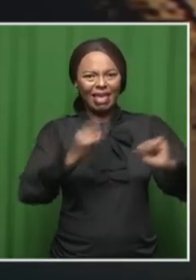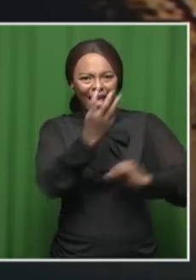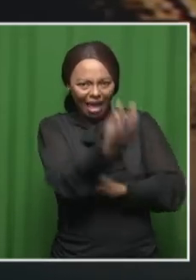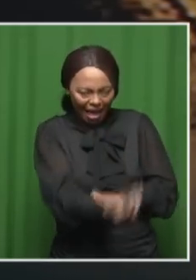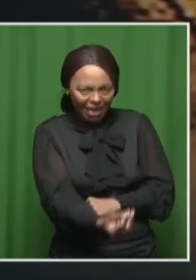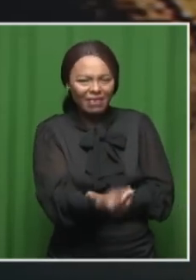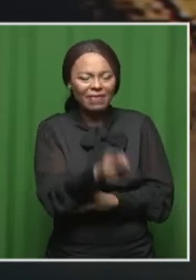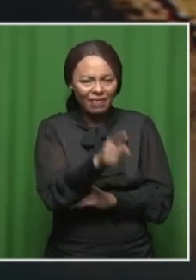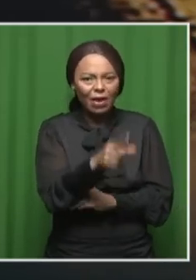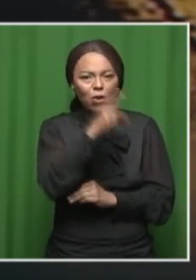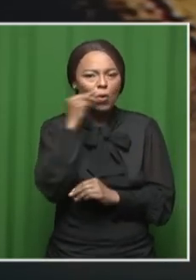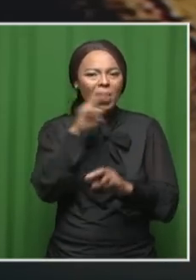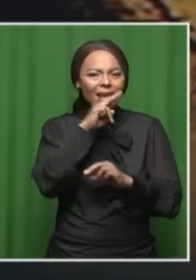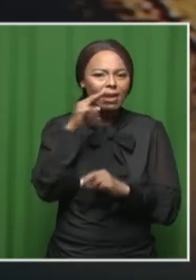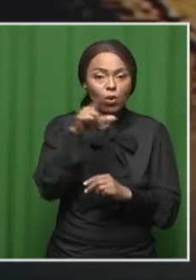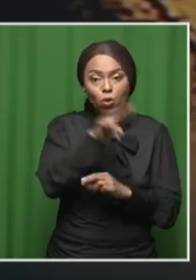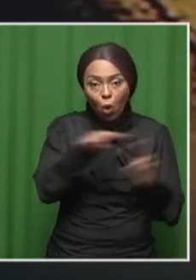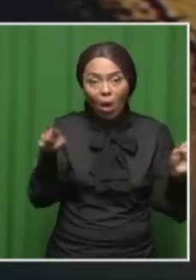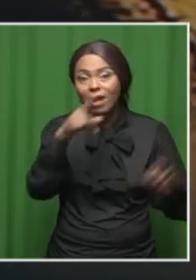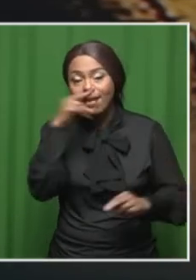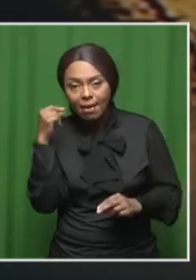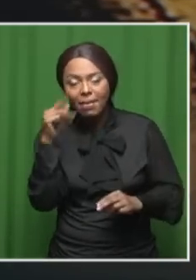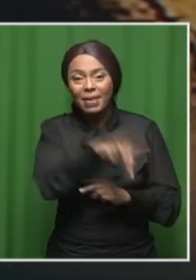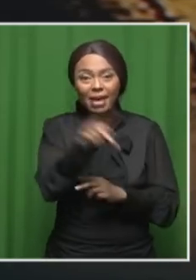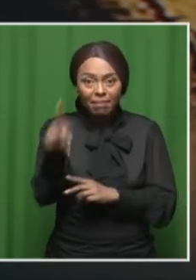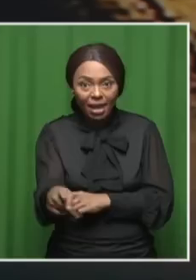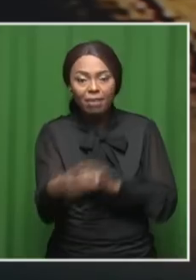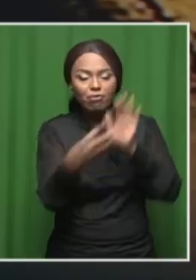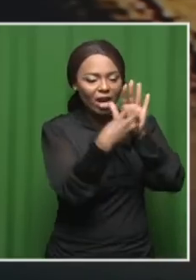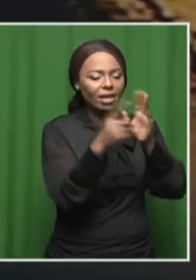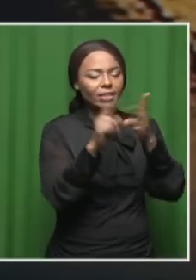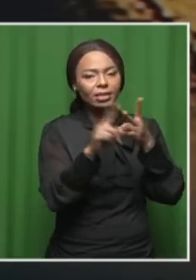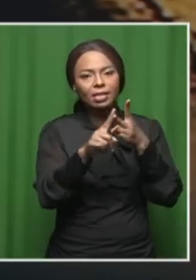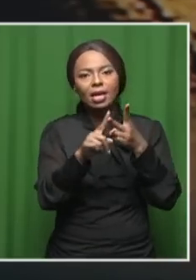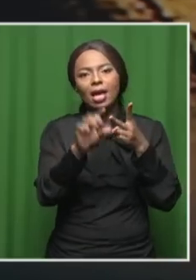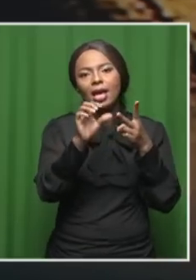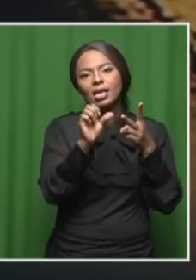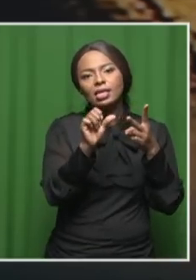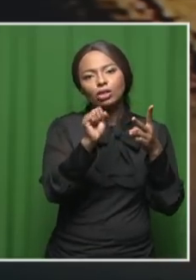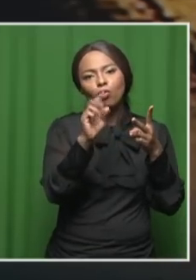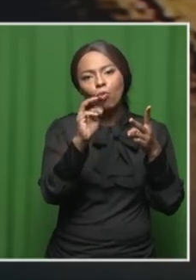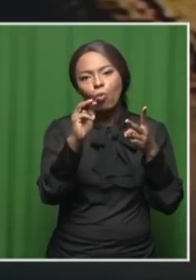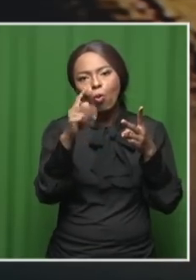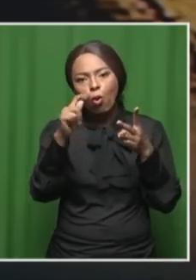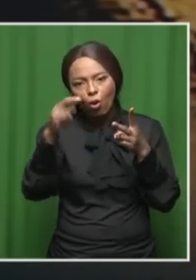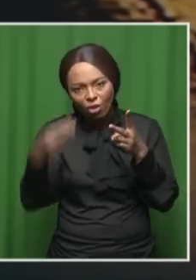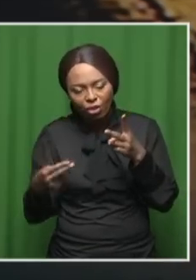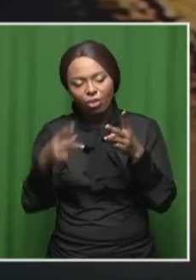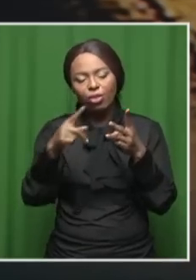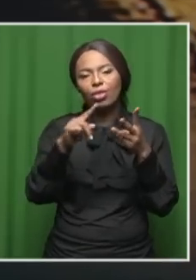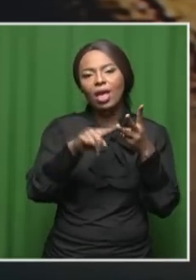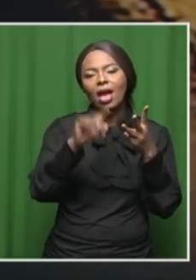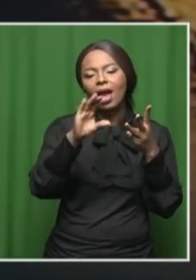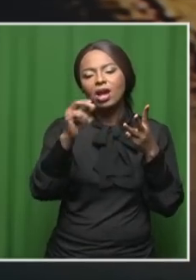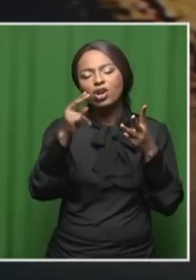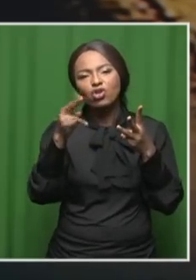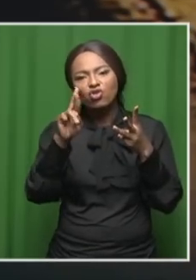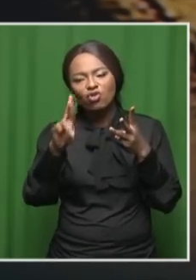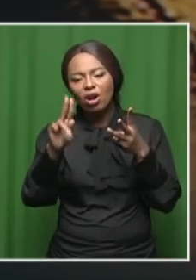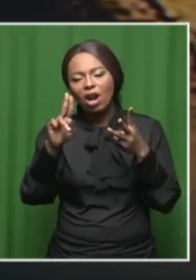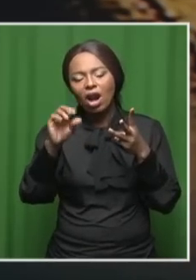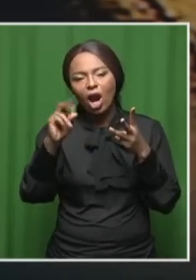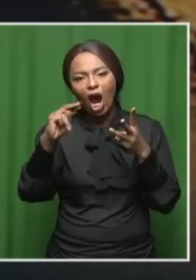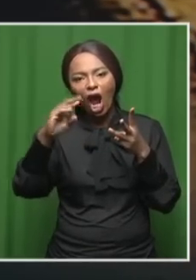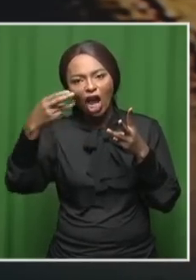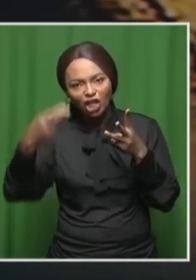the no-name Pick and Pay brand, the smooth butter, Eden Smooth Peanut Butter, Eden Crunch Peanut Butter. They have all